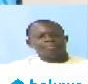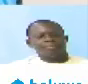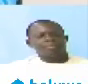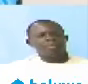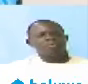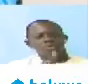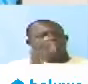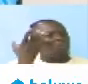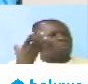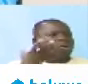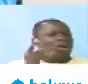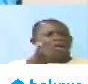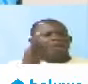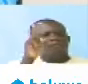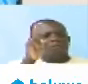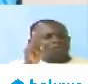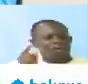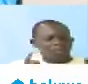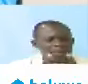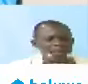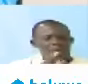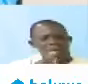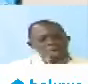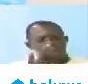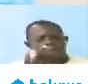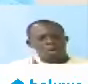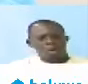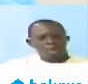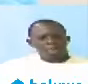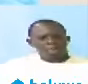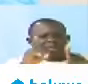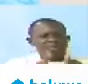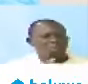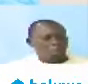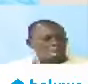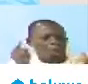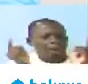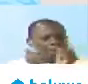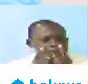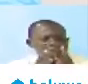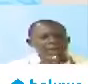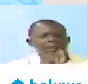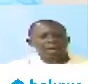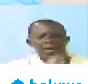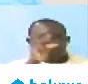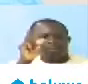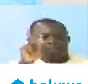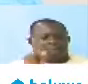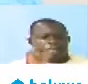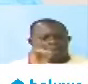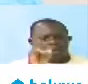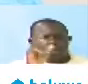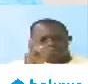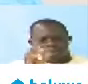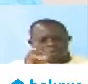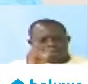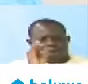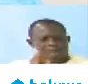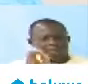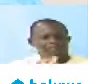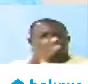Or when did you first get involved with Koko Isamba Sanya? Ila ini kukwela inyo sort of follow